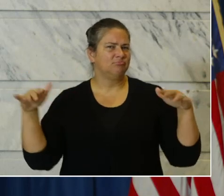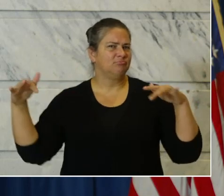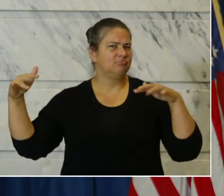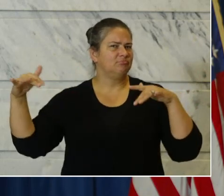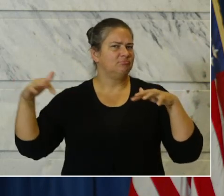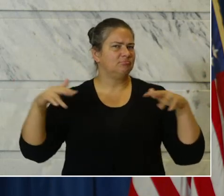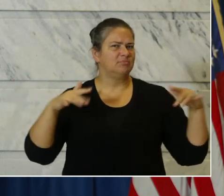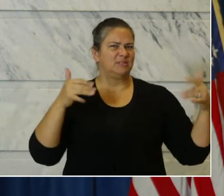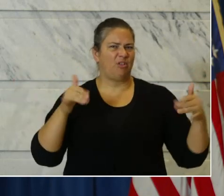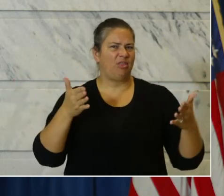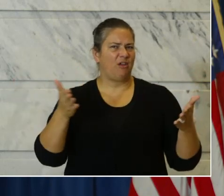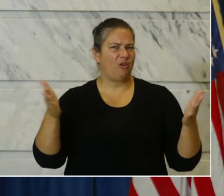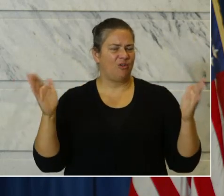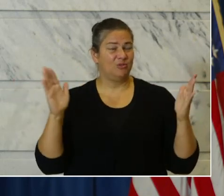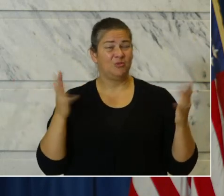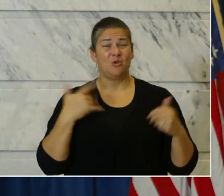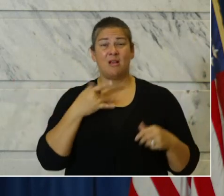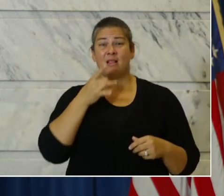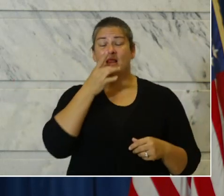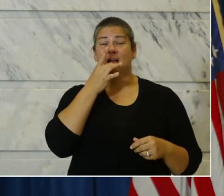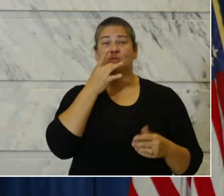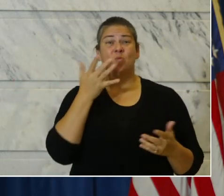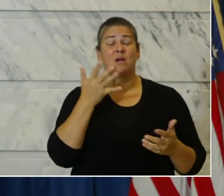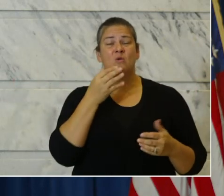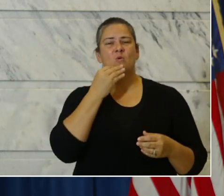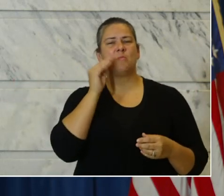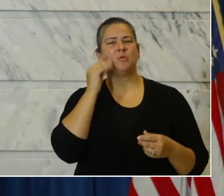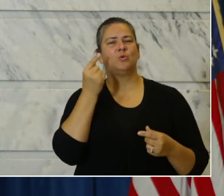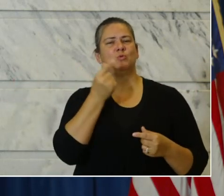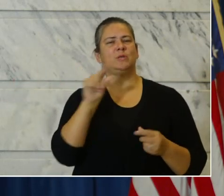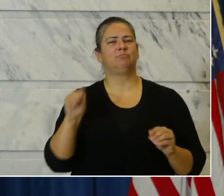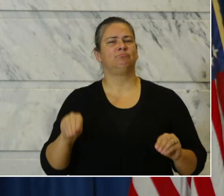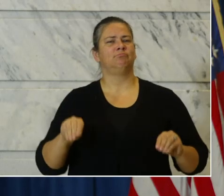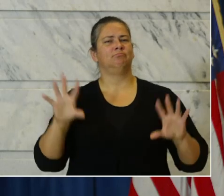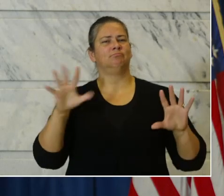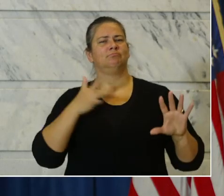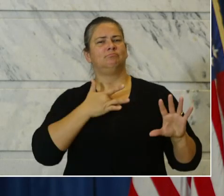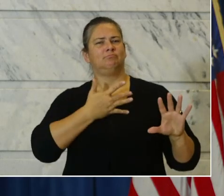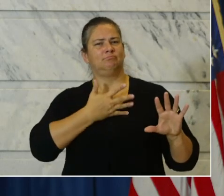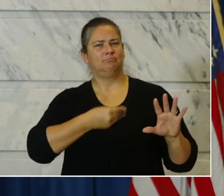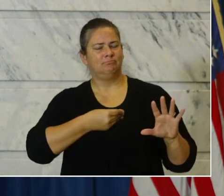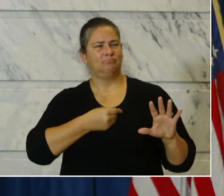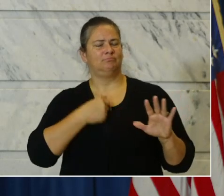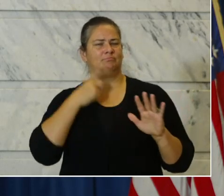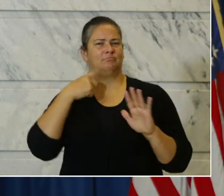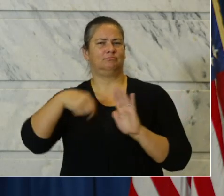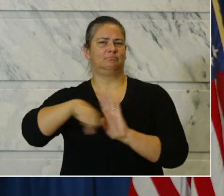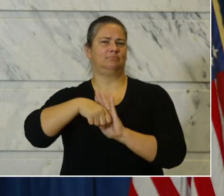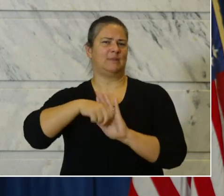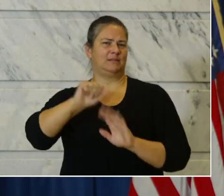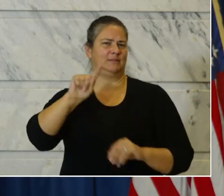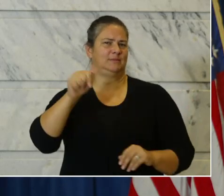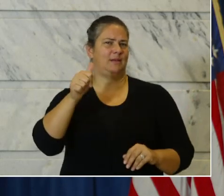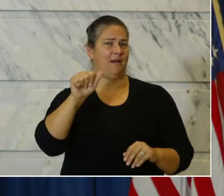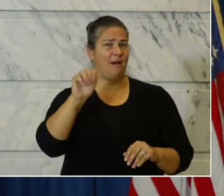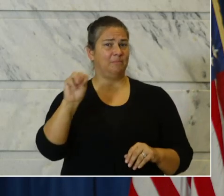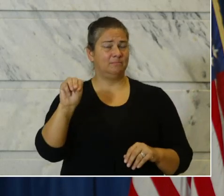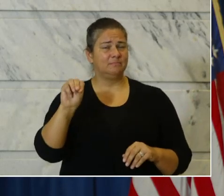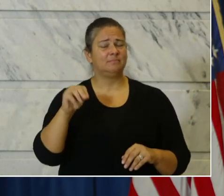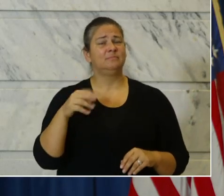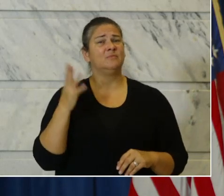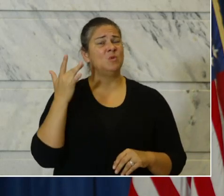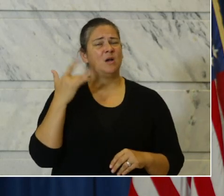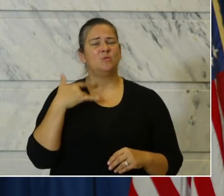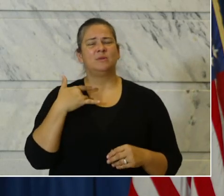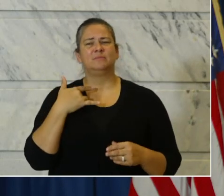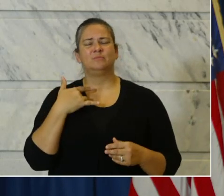up green, we ring those bells at 10 a.m., and that we try to reach out to these families that may be needing